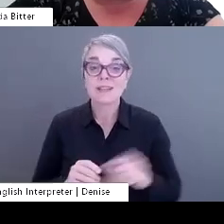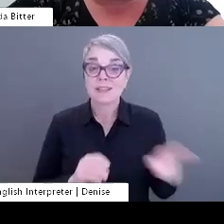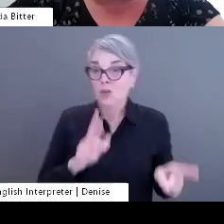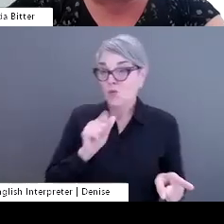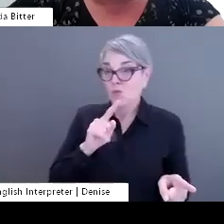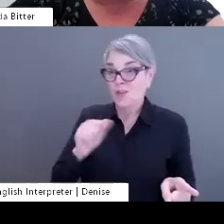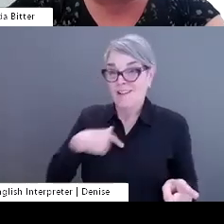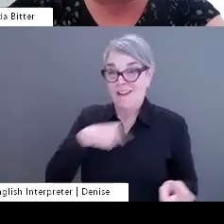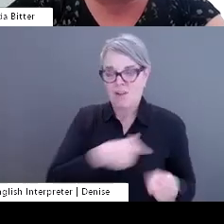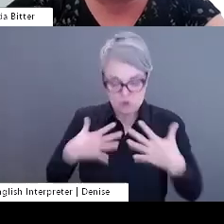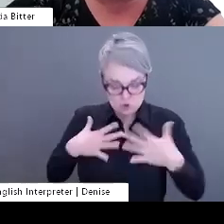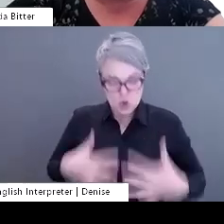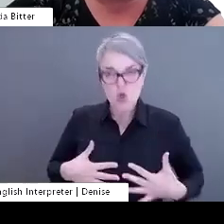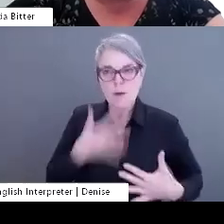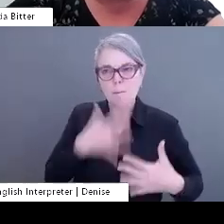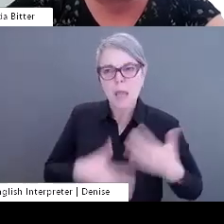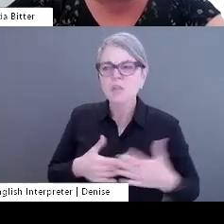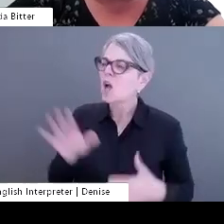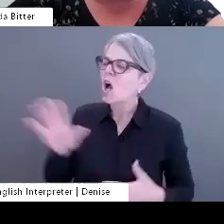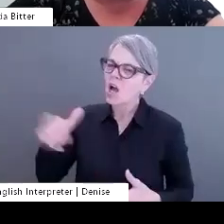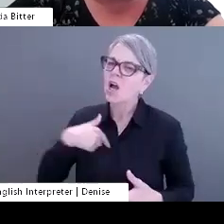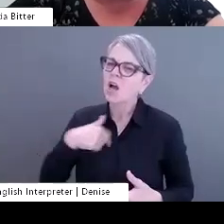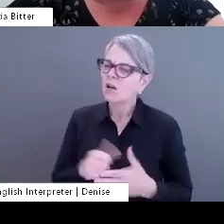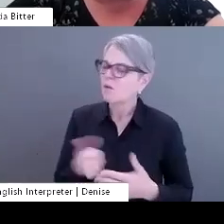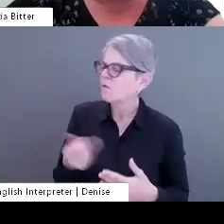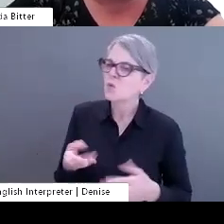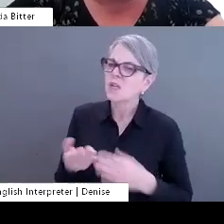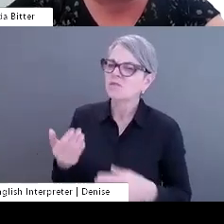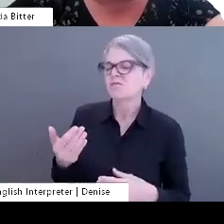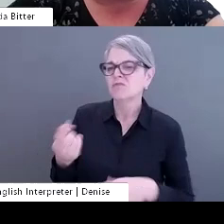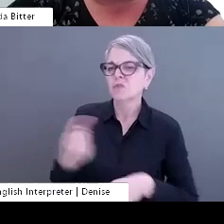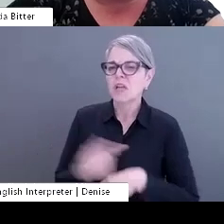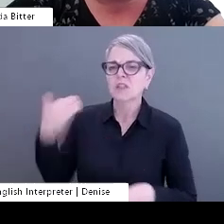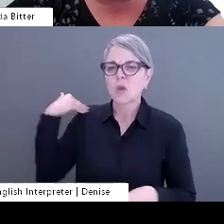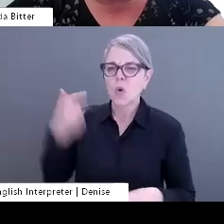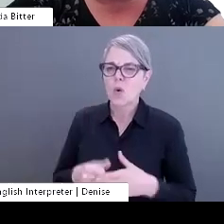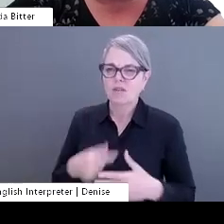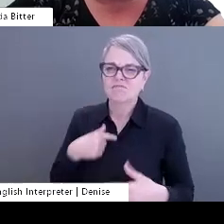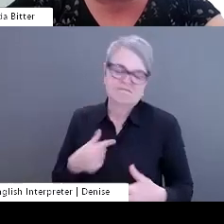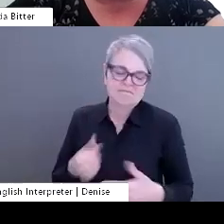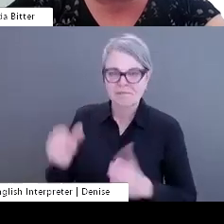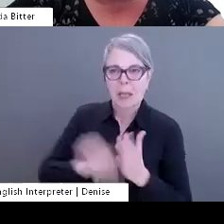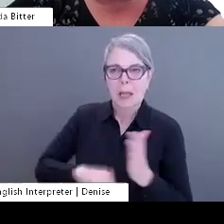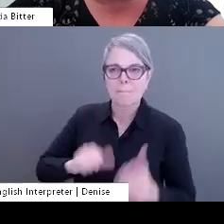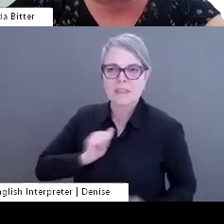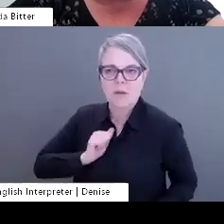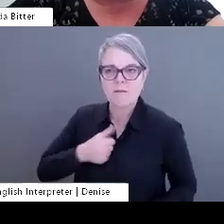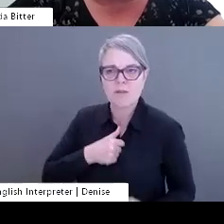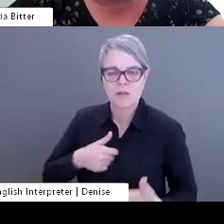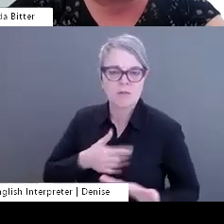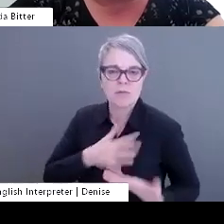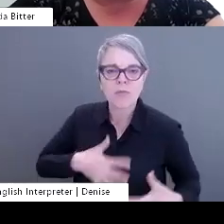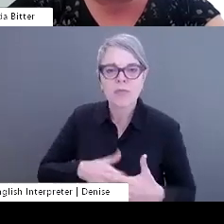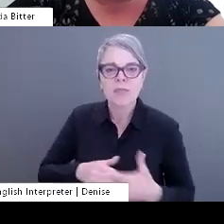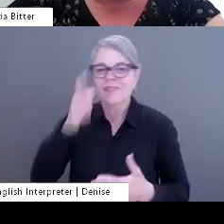herself a few days prior. So police apprehended Rita under the Mental Health Act. So we can apprehend she was a harm